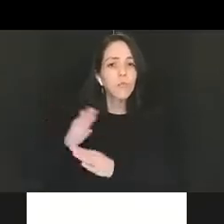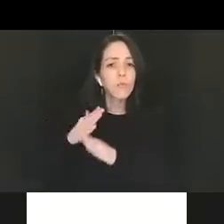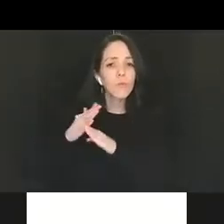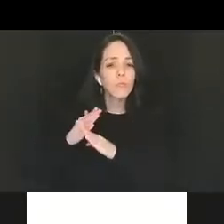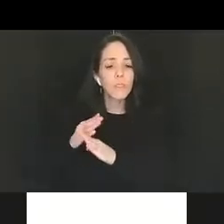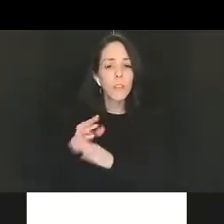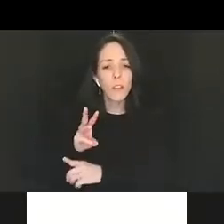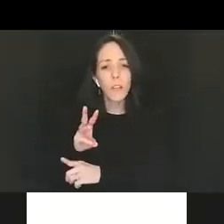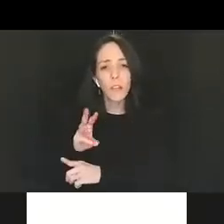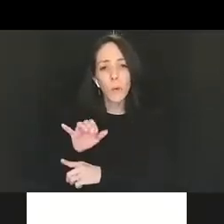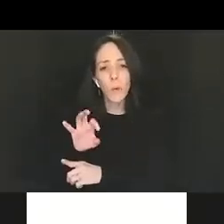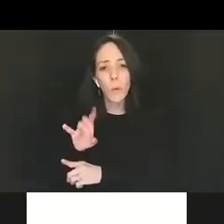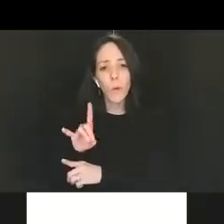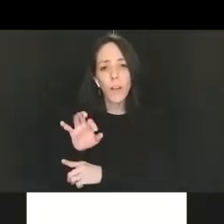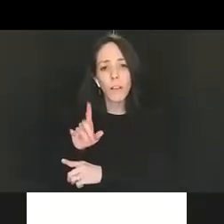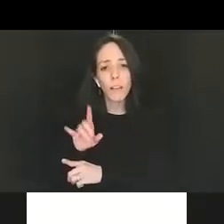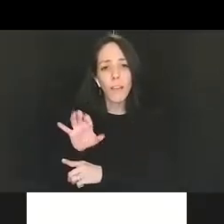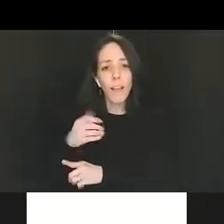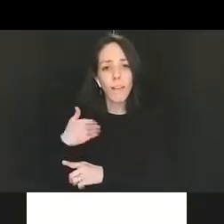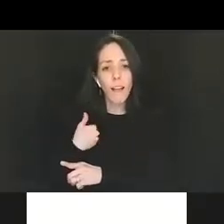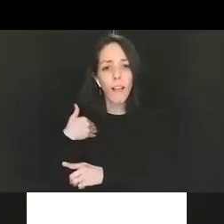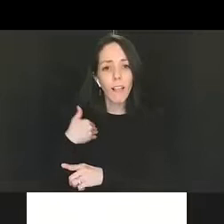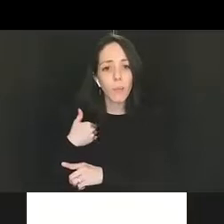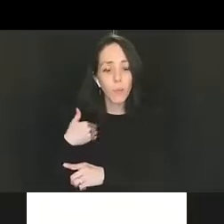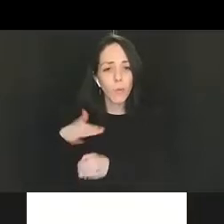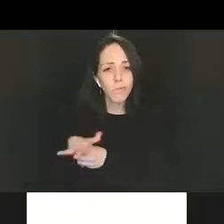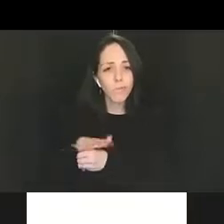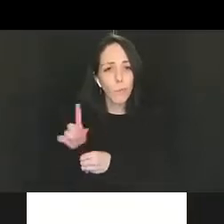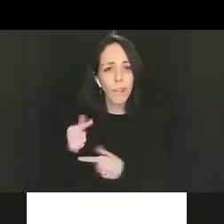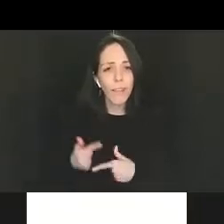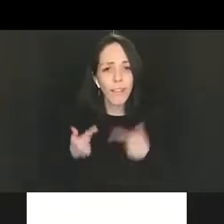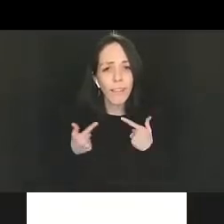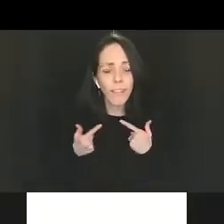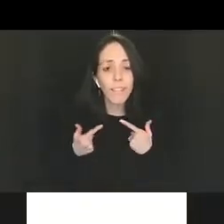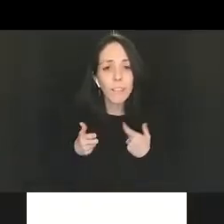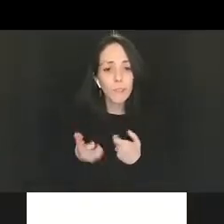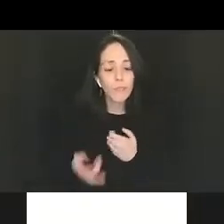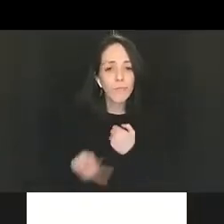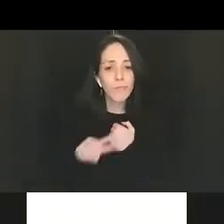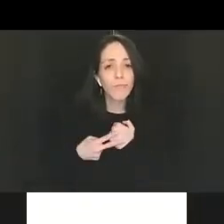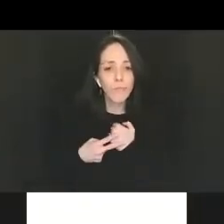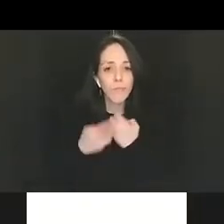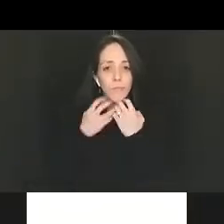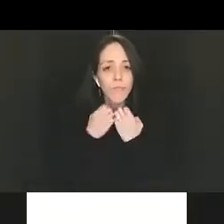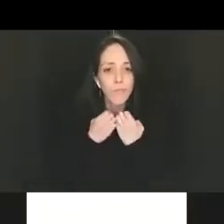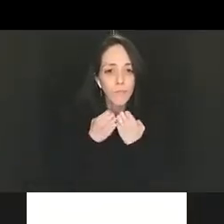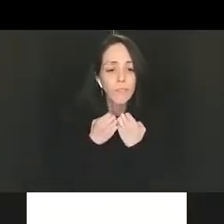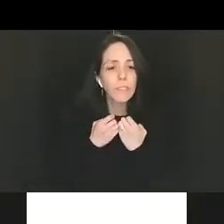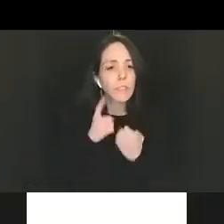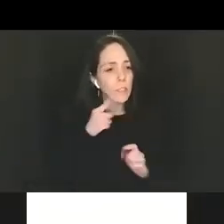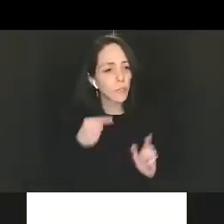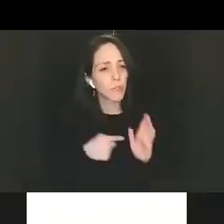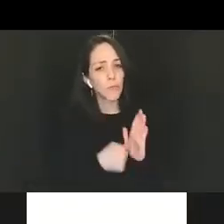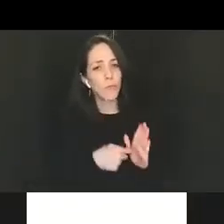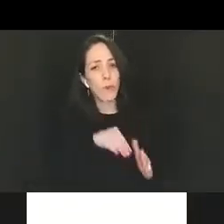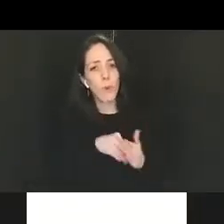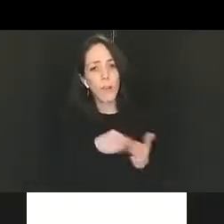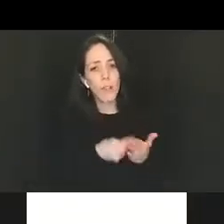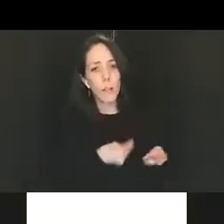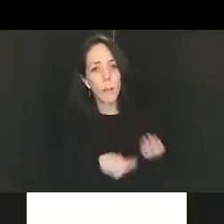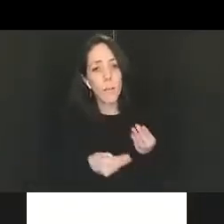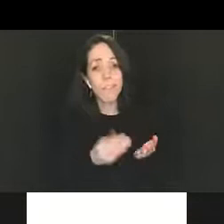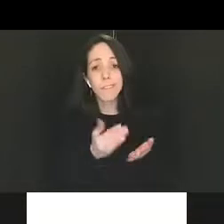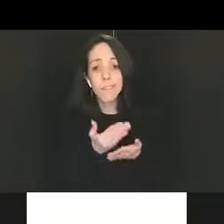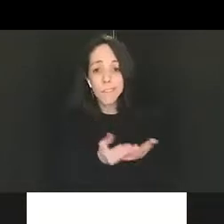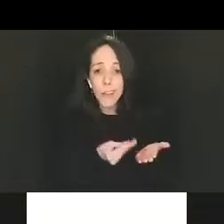clear and objective standards. And we think that this needs to be reflected in the budget, be some money